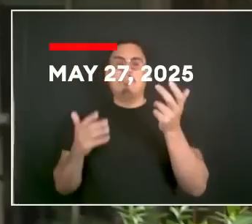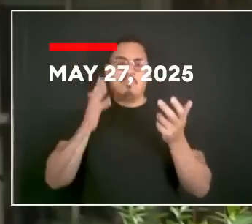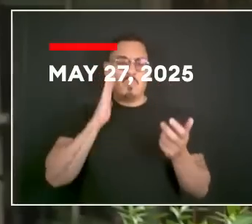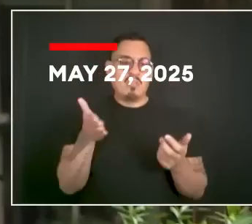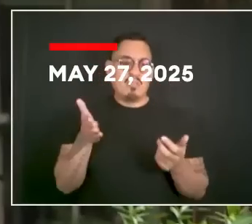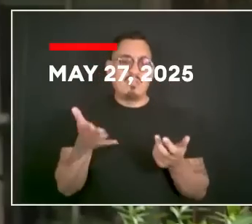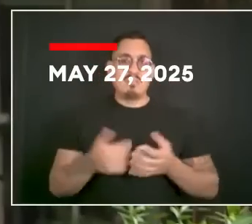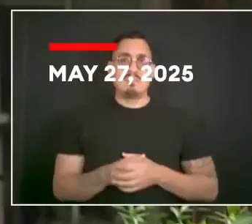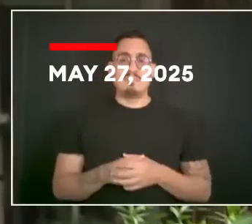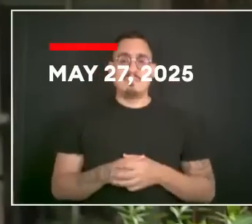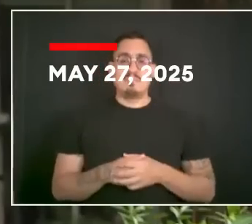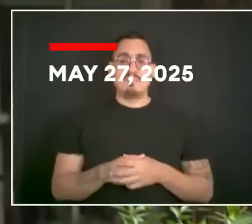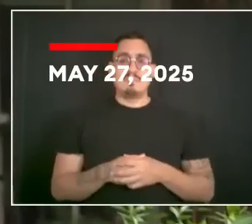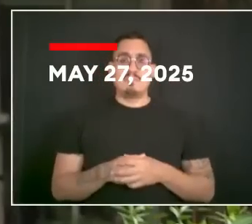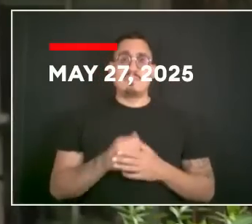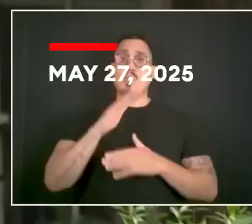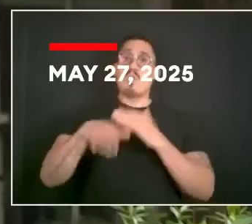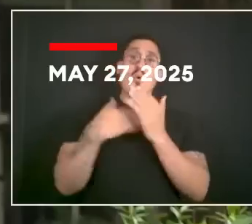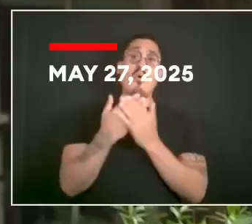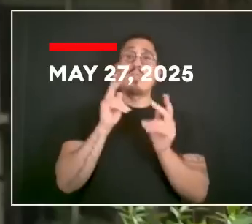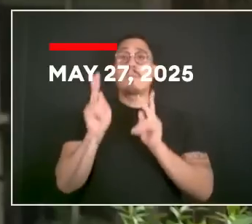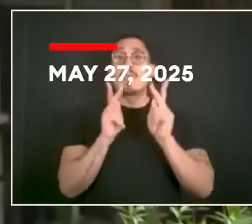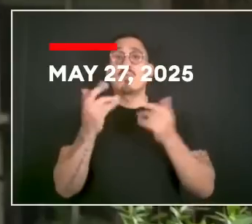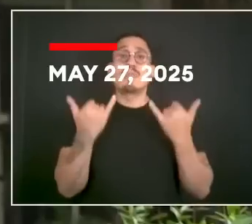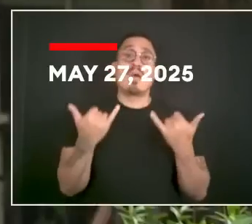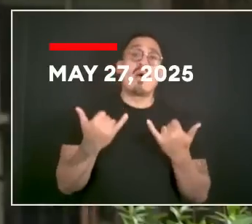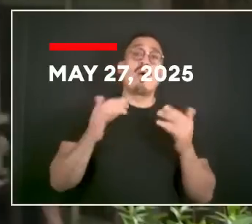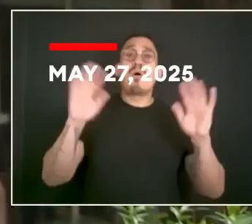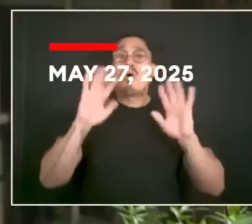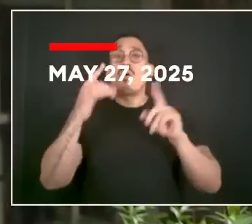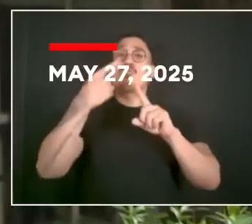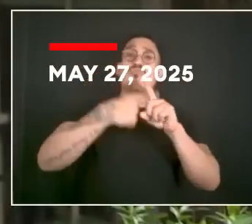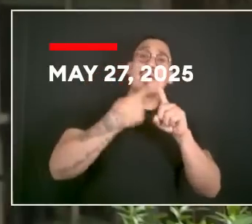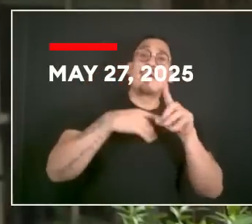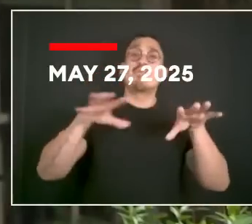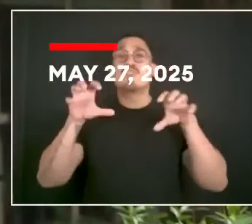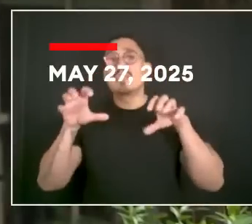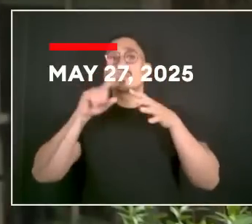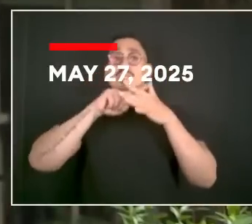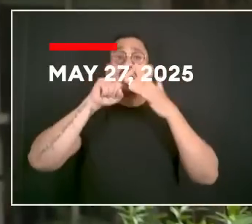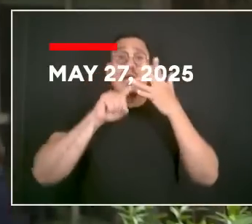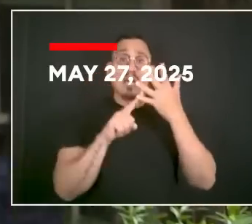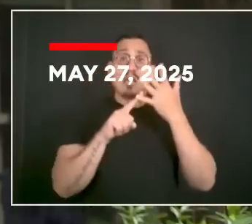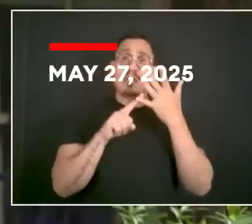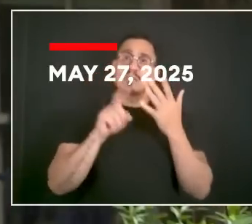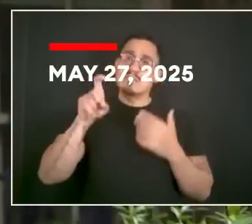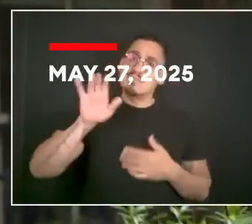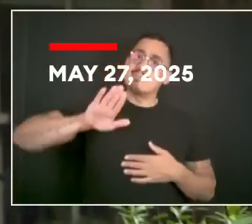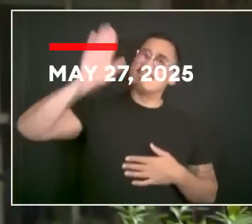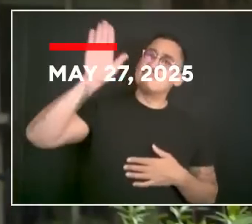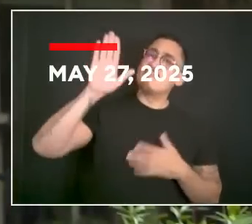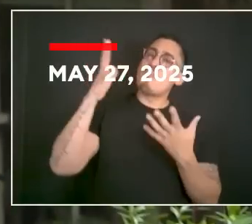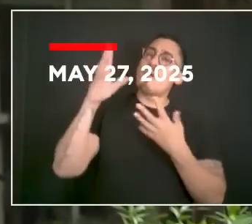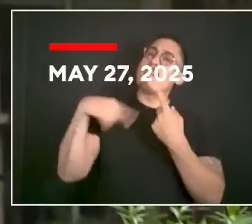those electeds who are saying rent freeze, ask them, what do you say to the small property owner? 10 units.